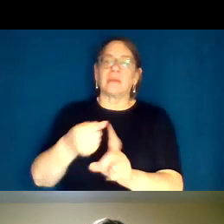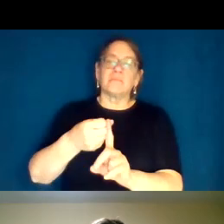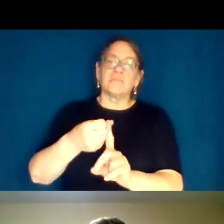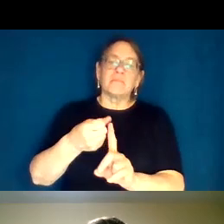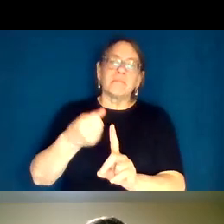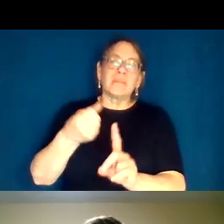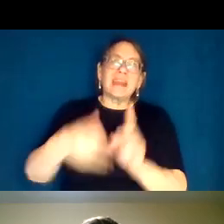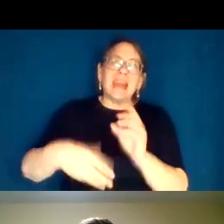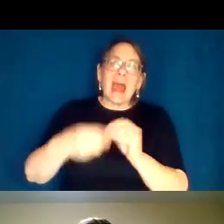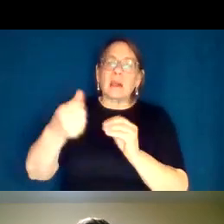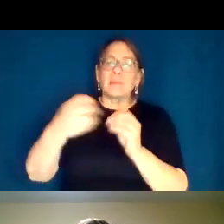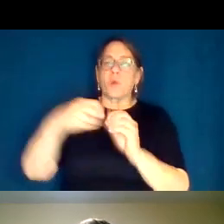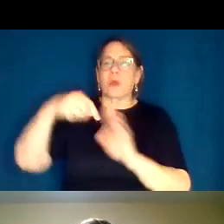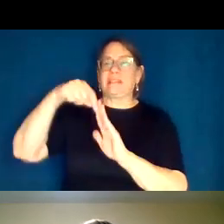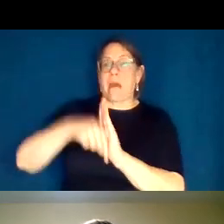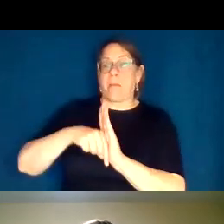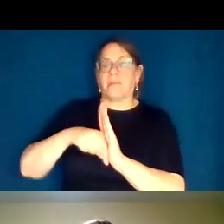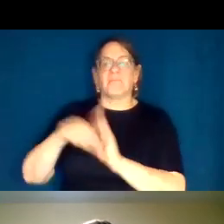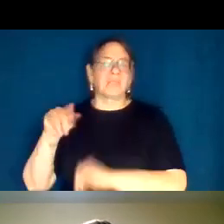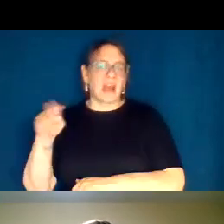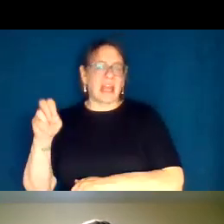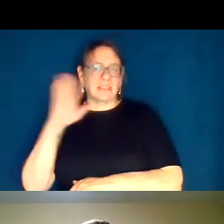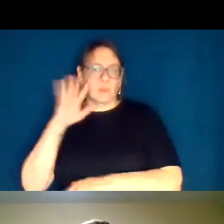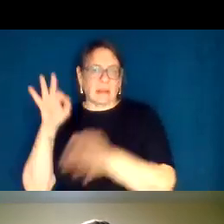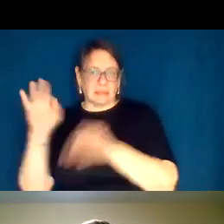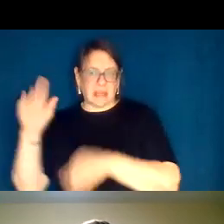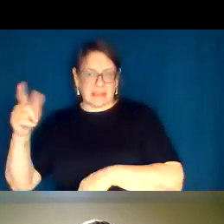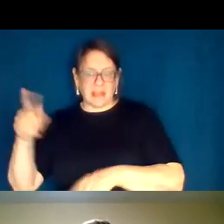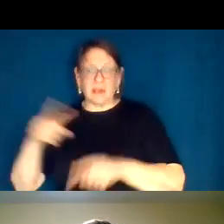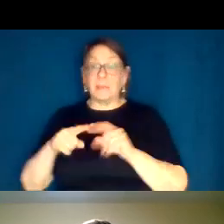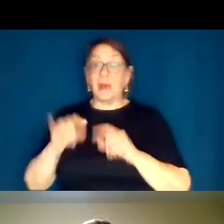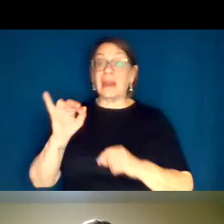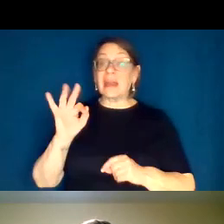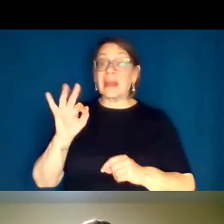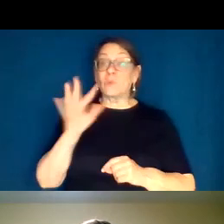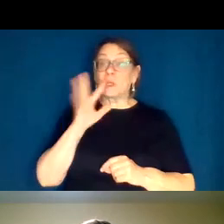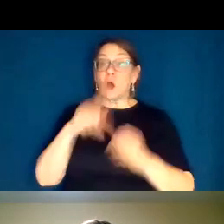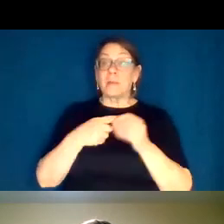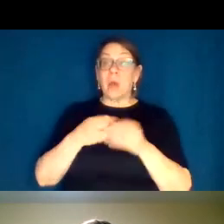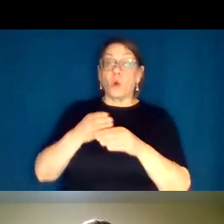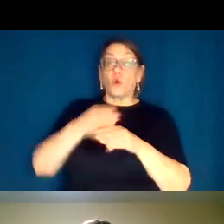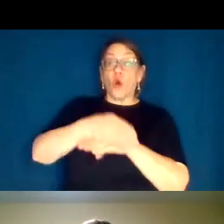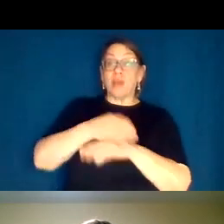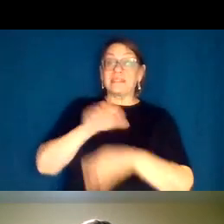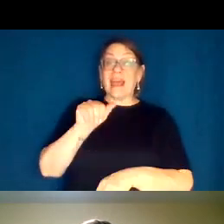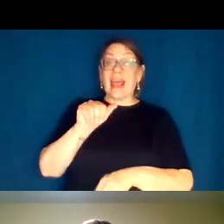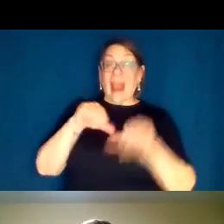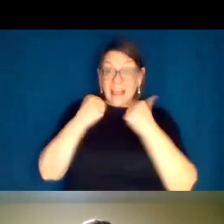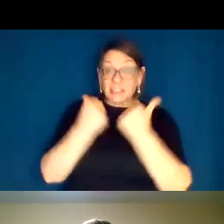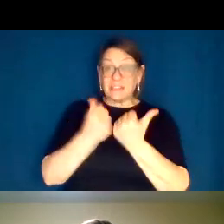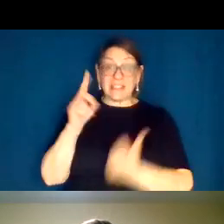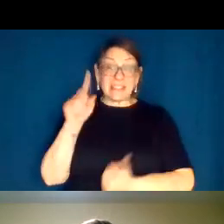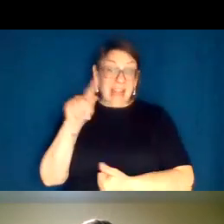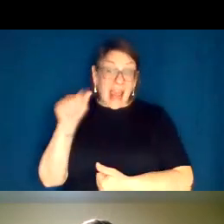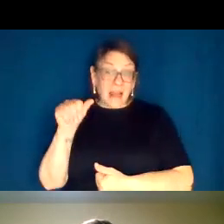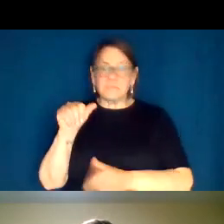which Anise will also provide additional details on shortly, when we talk about cross-agency data, what that means is we're not